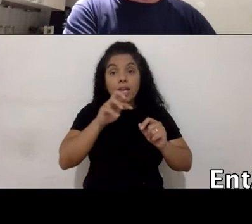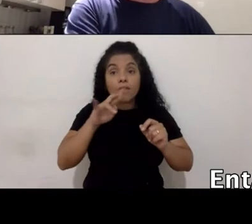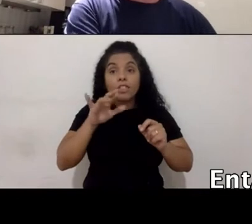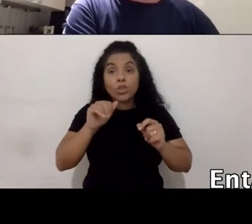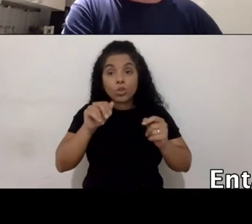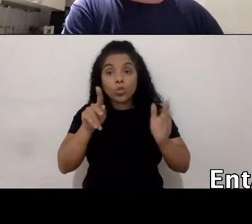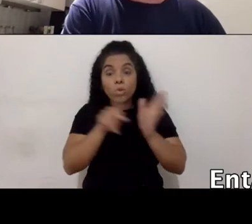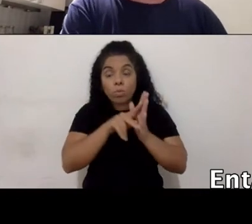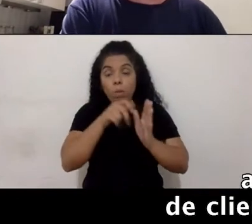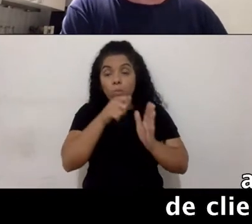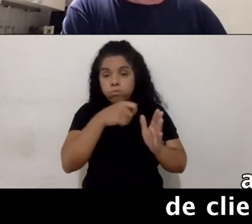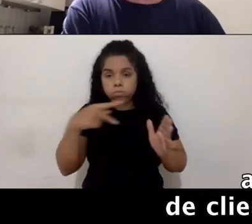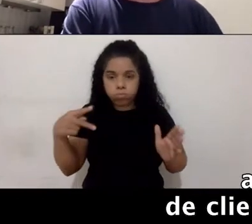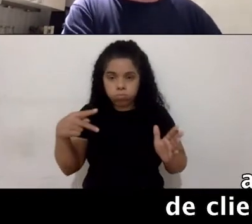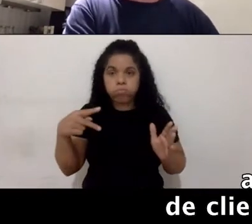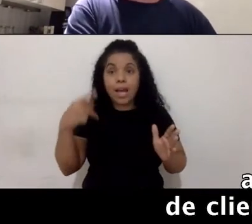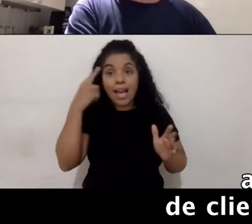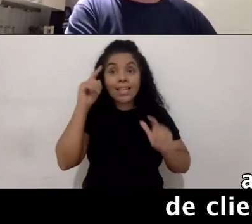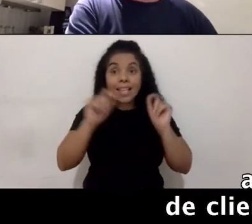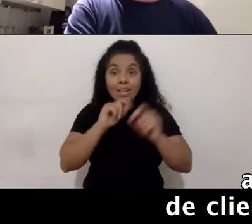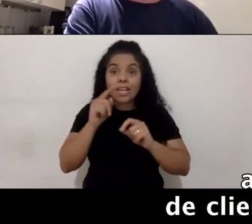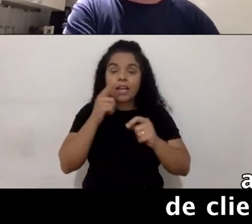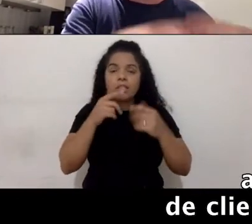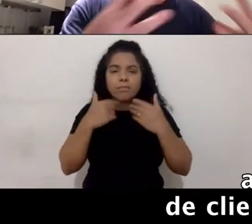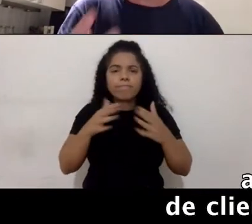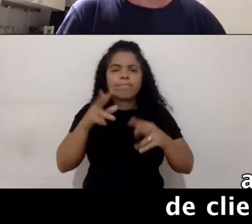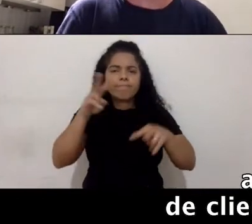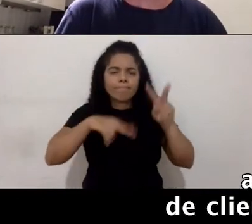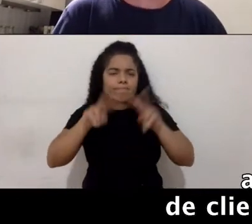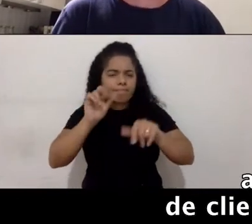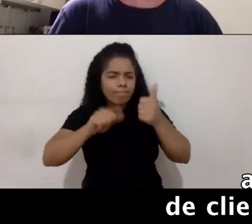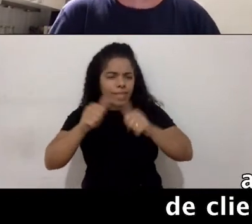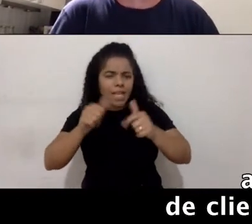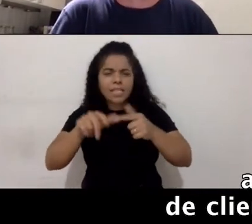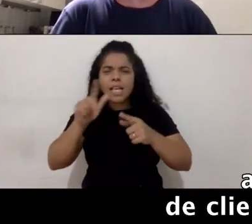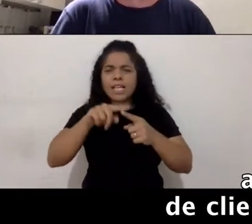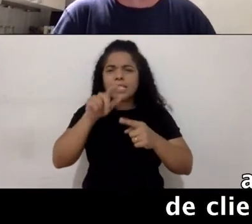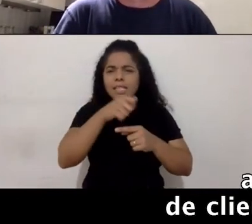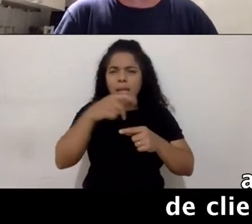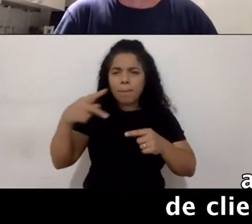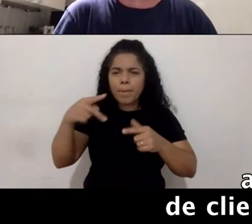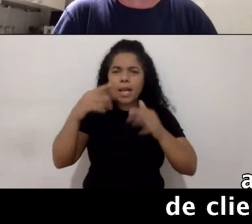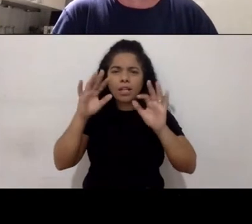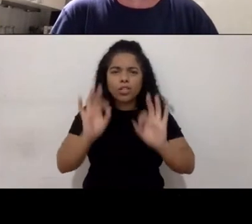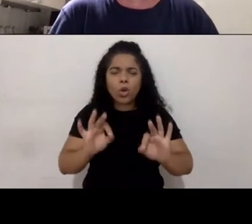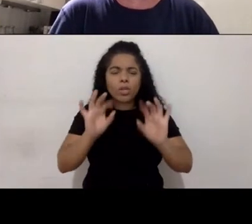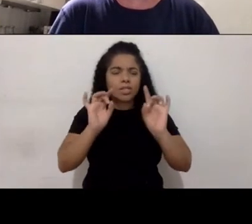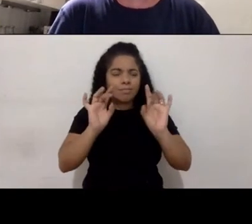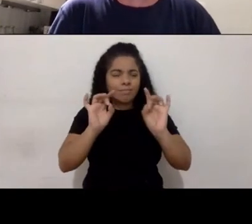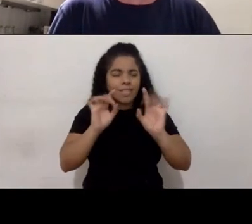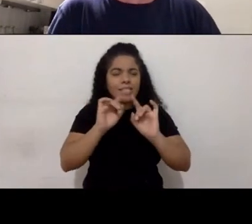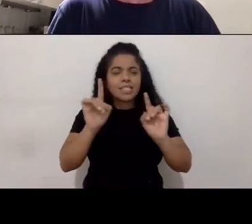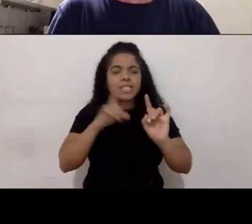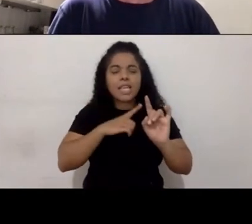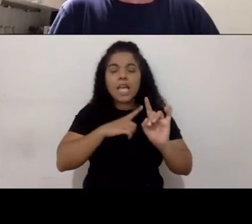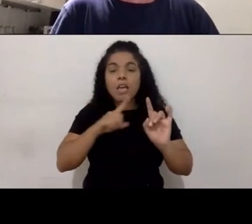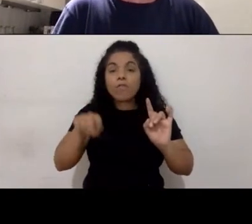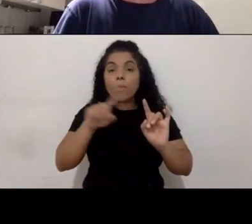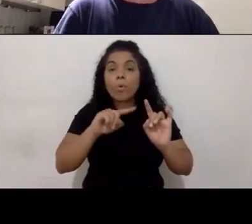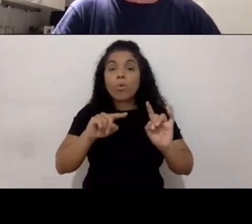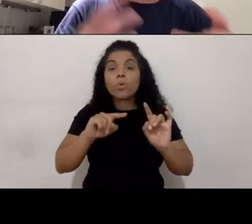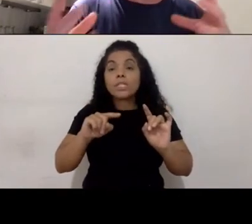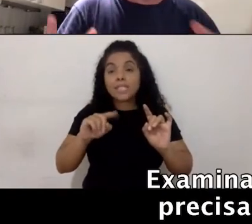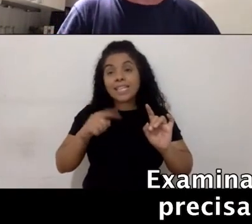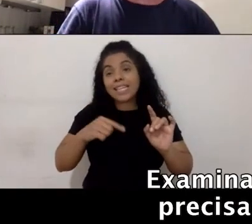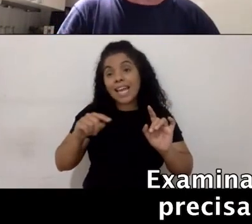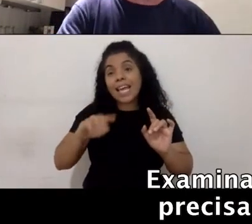at the applications, and whether it's specific applications and with smaller clients than obviously you folks, we might have just a